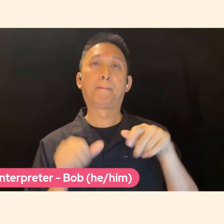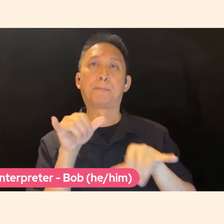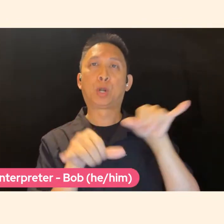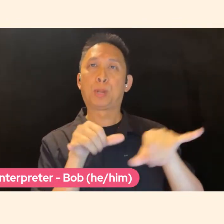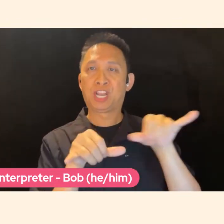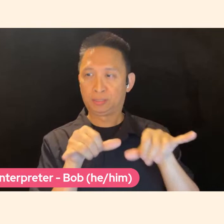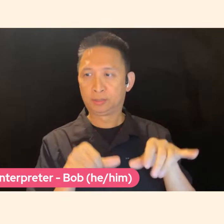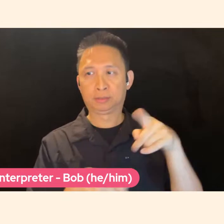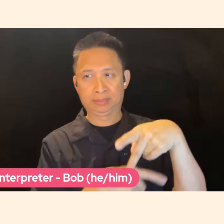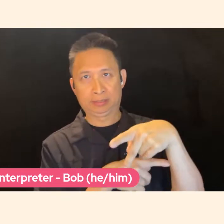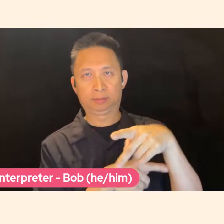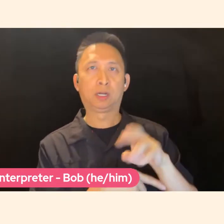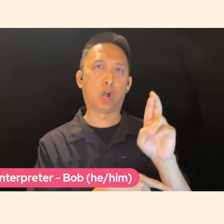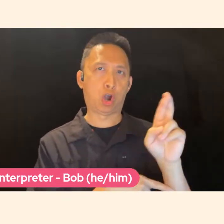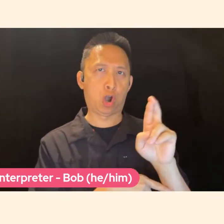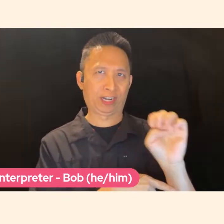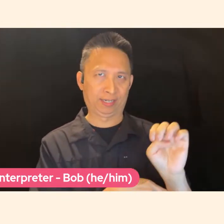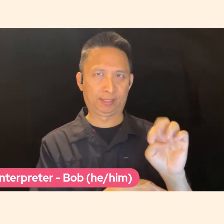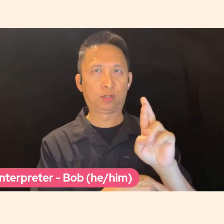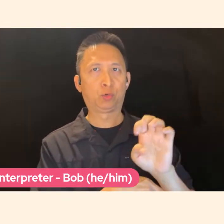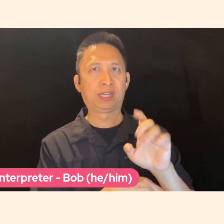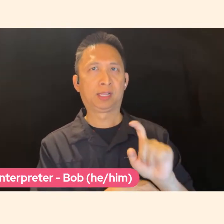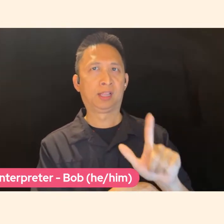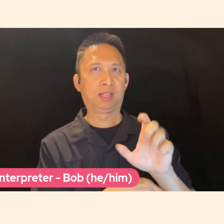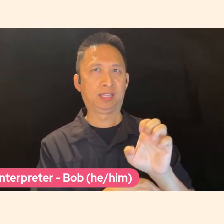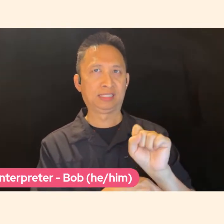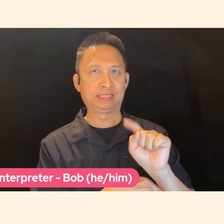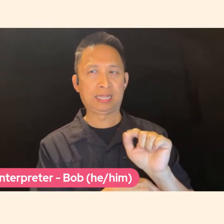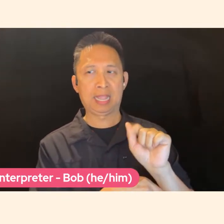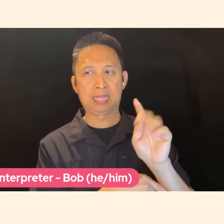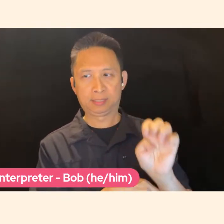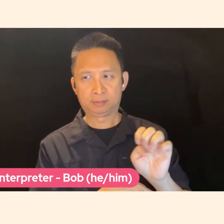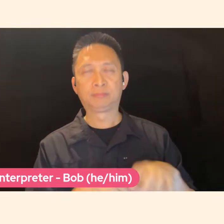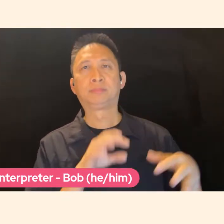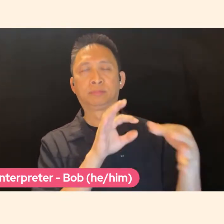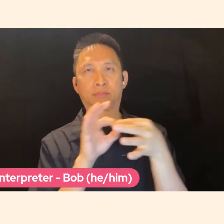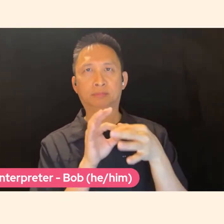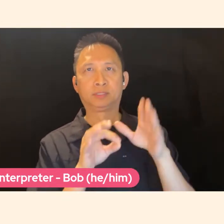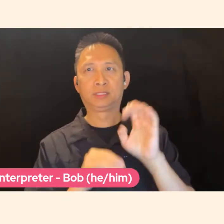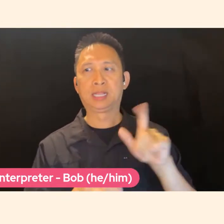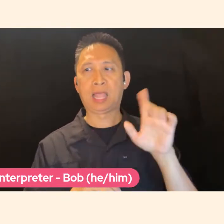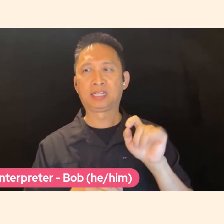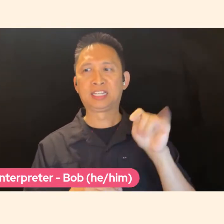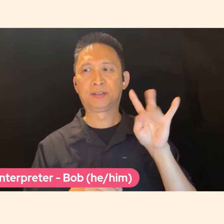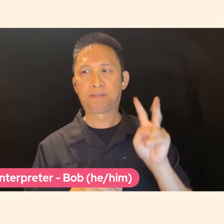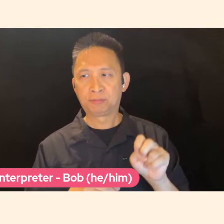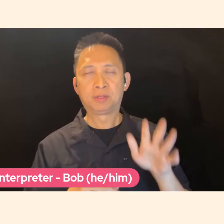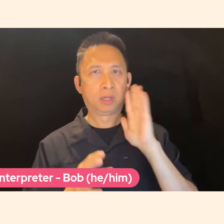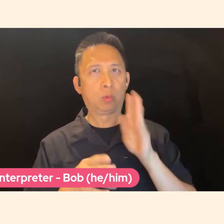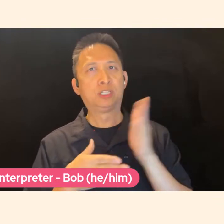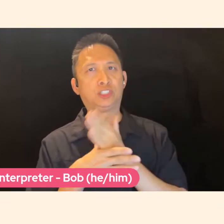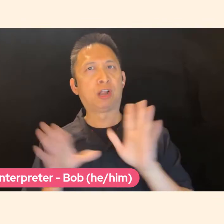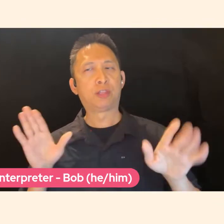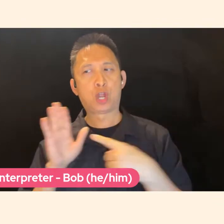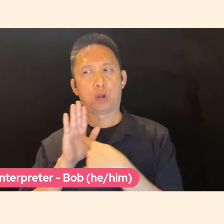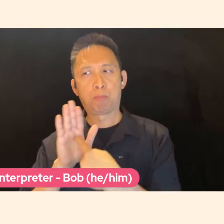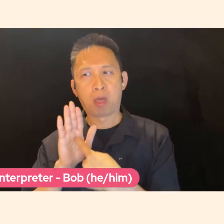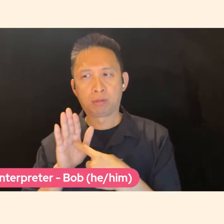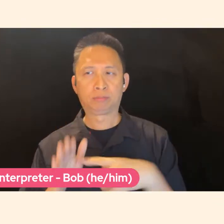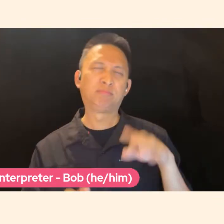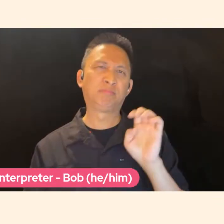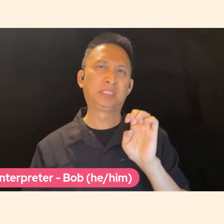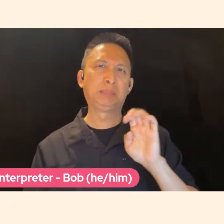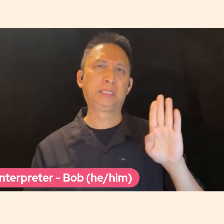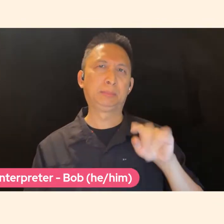offer community members a chance to live with both economic and social stability. I want to take a moment to note that while the model